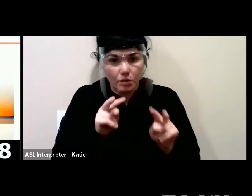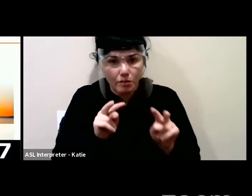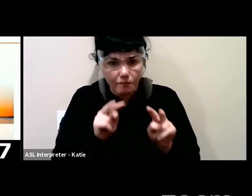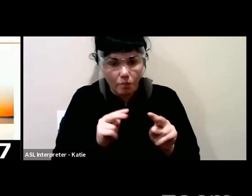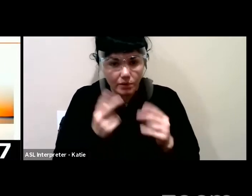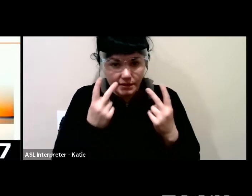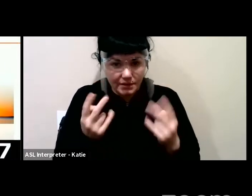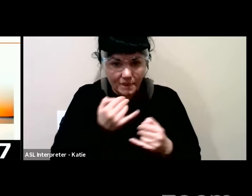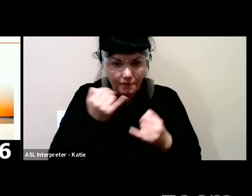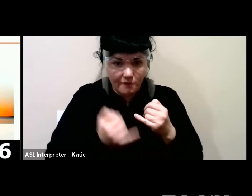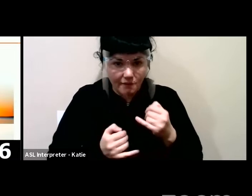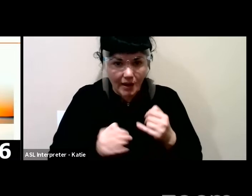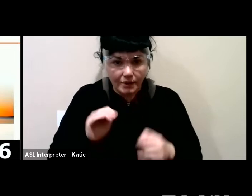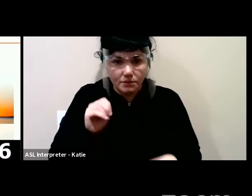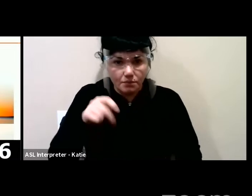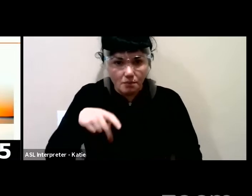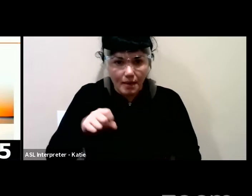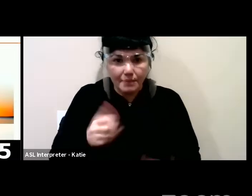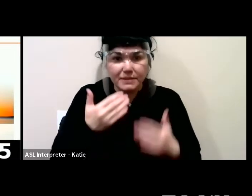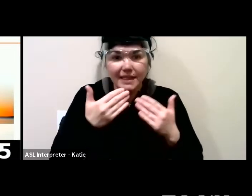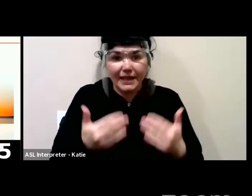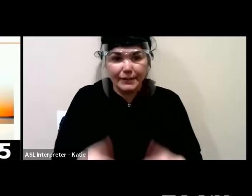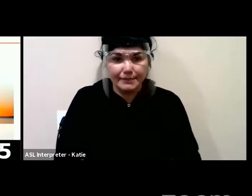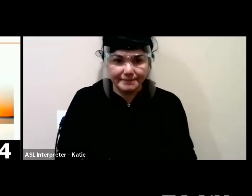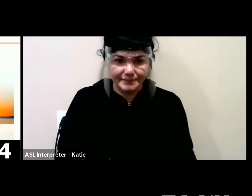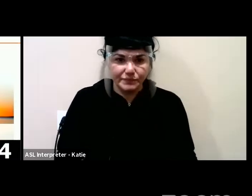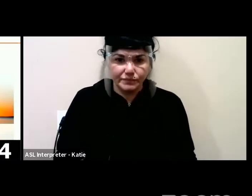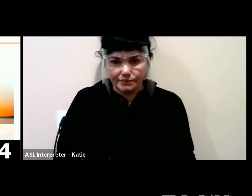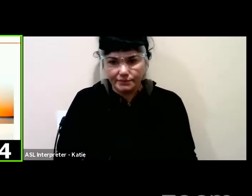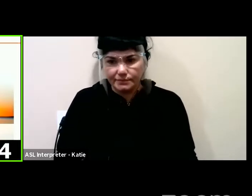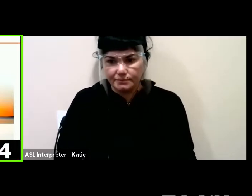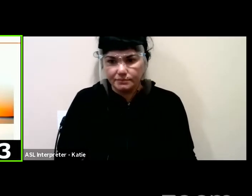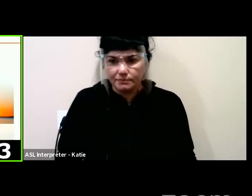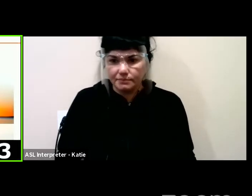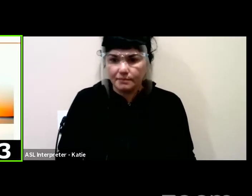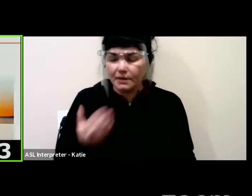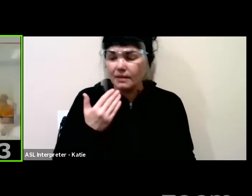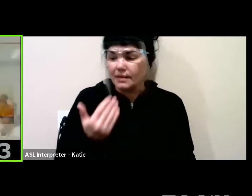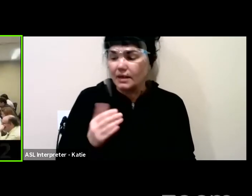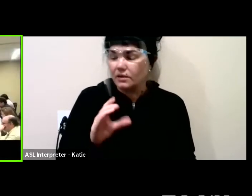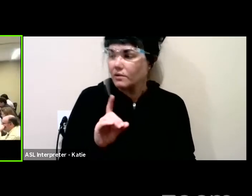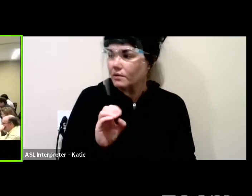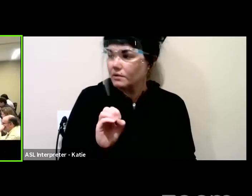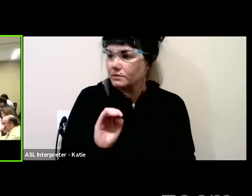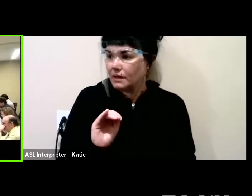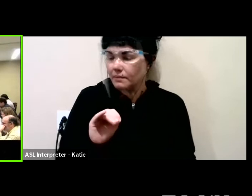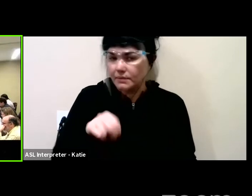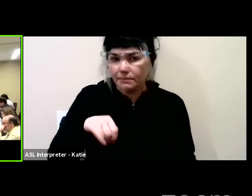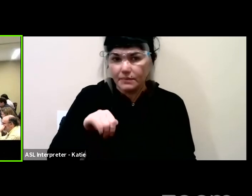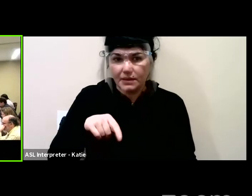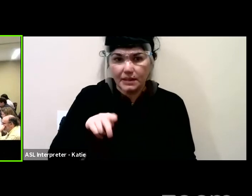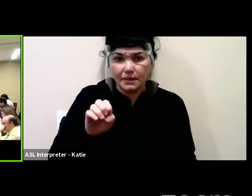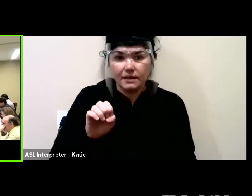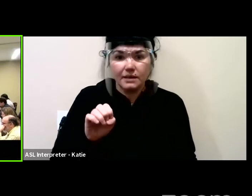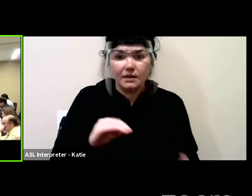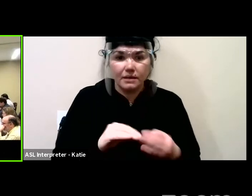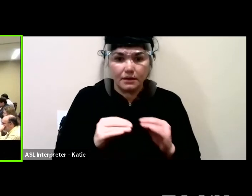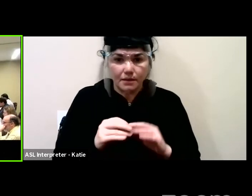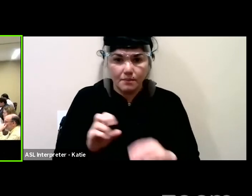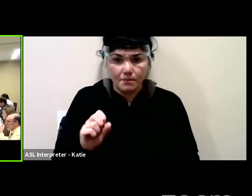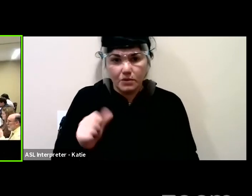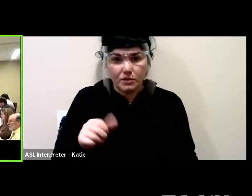seeing the final maps thank you you dominique uh next in line is number 10 asha